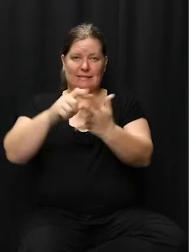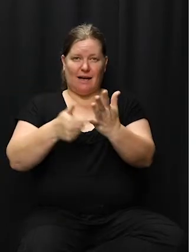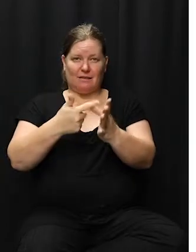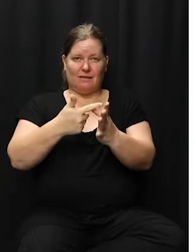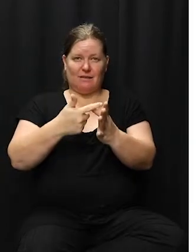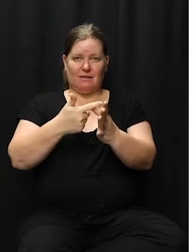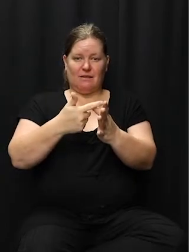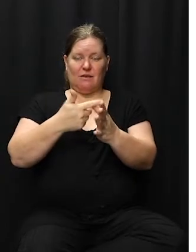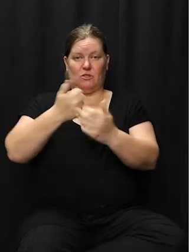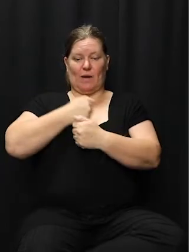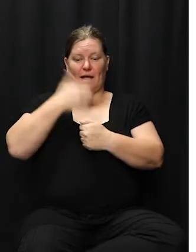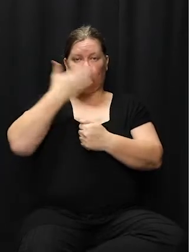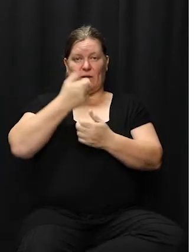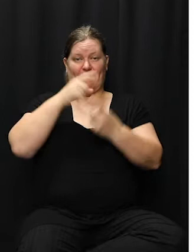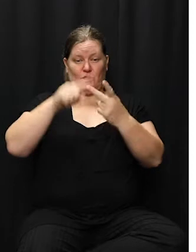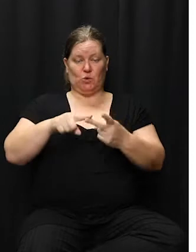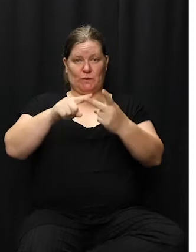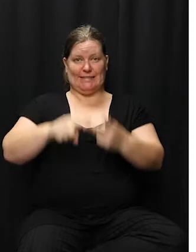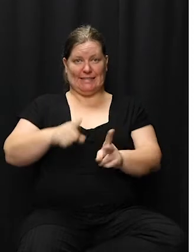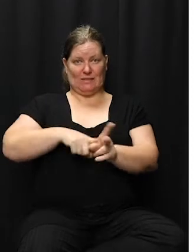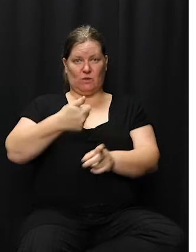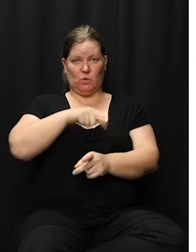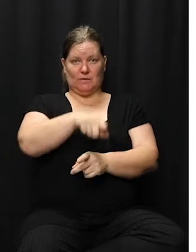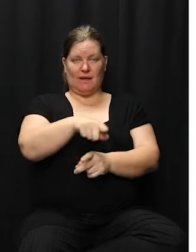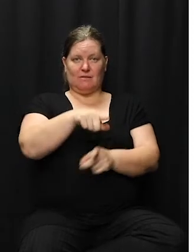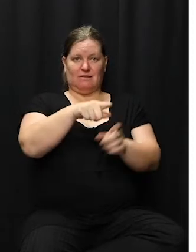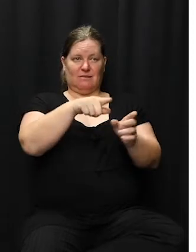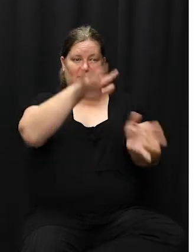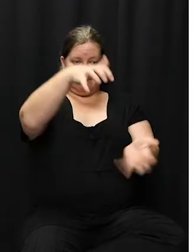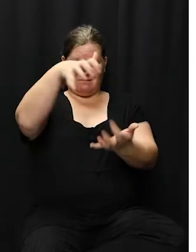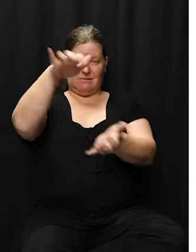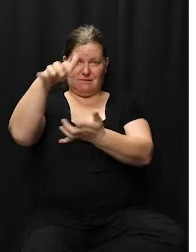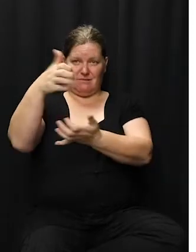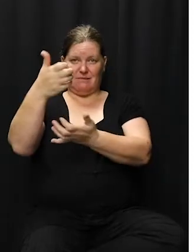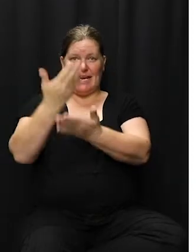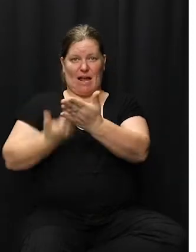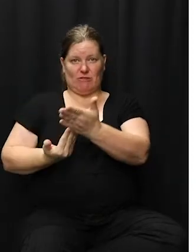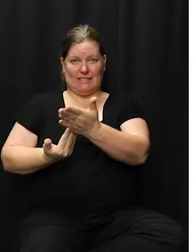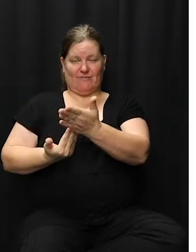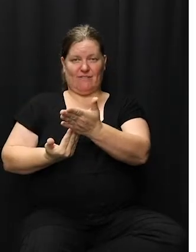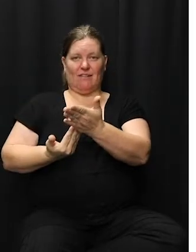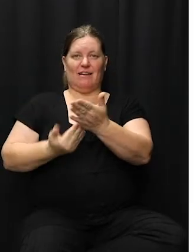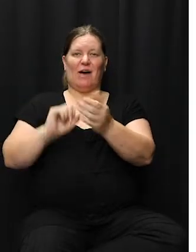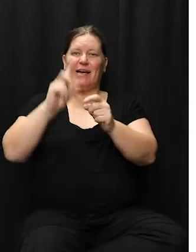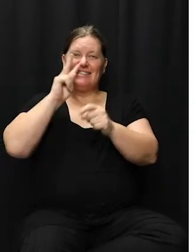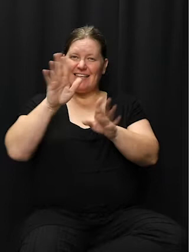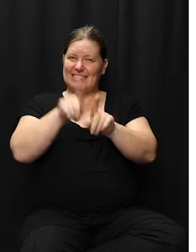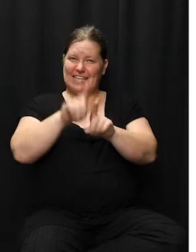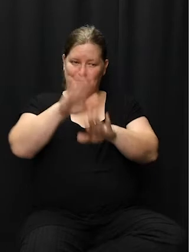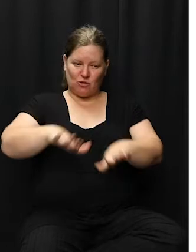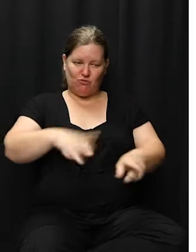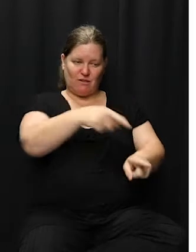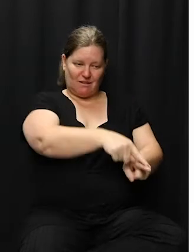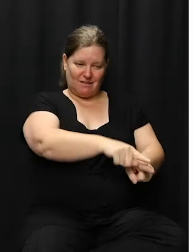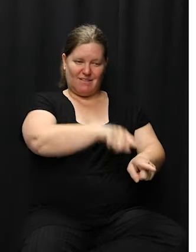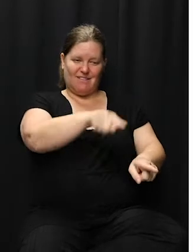collect data. So our school uses that every 2 years, in a way, as a way to collect a narrative sample. And you can